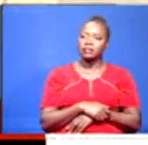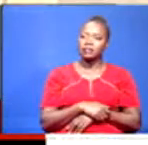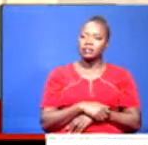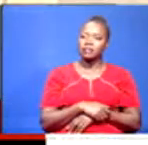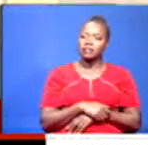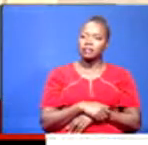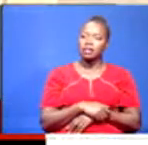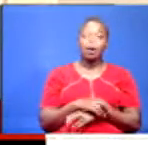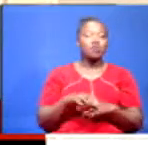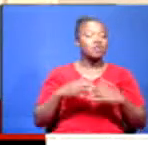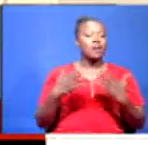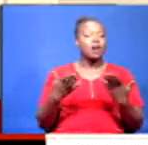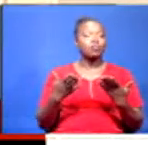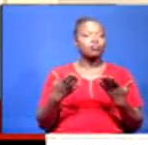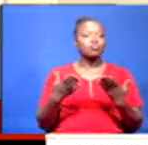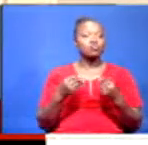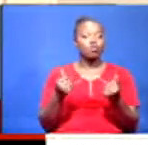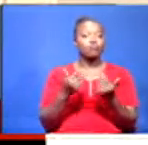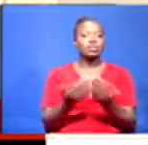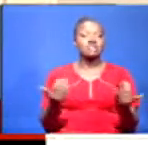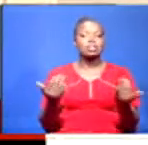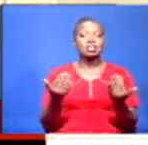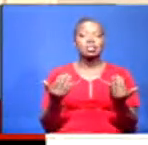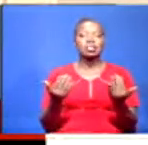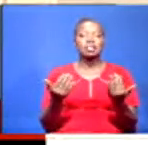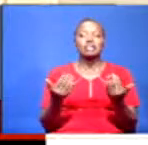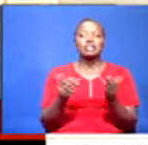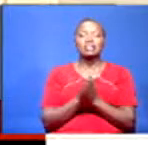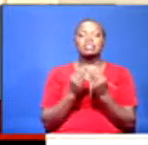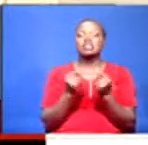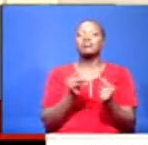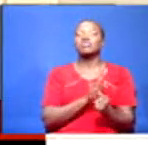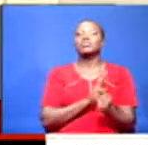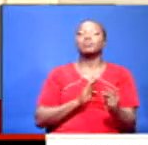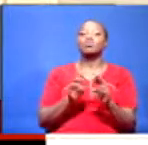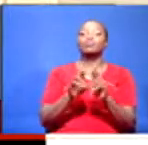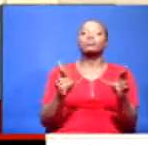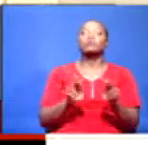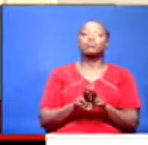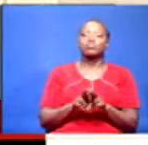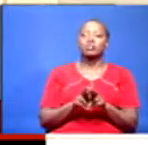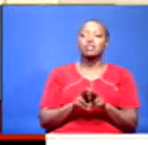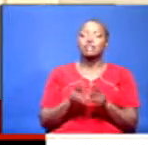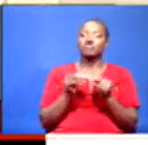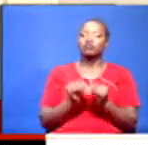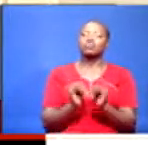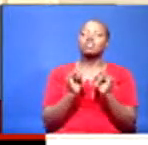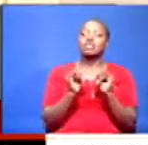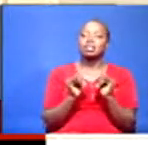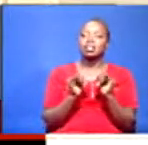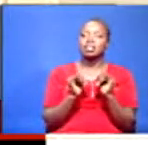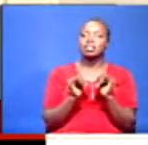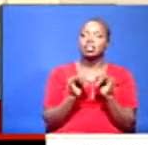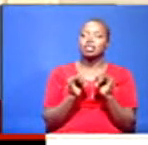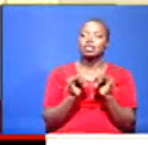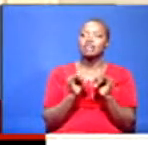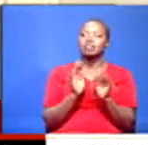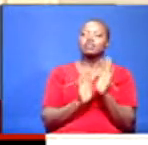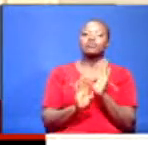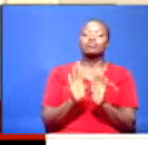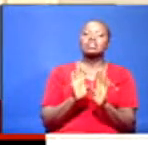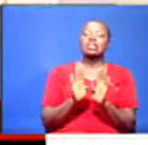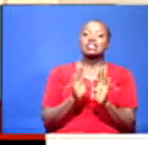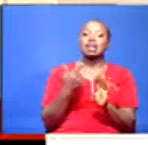On how to go about things, that's supposed to be settled in the boardroom. We will try to conduct ourselves in a